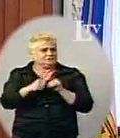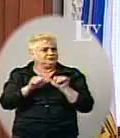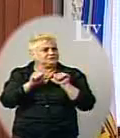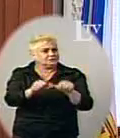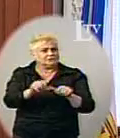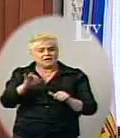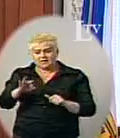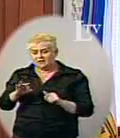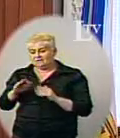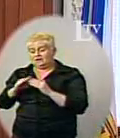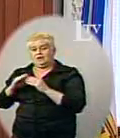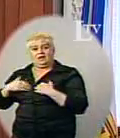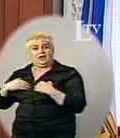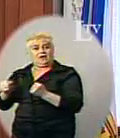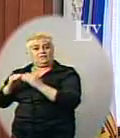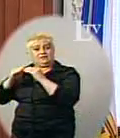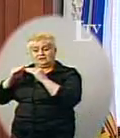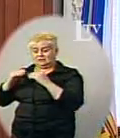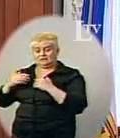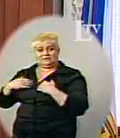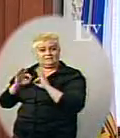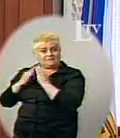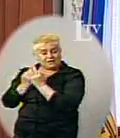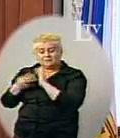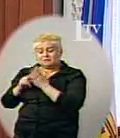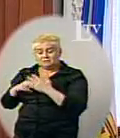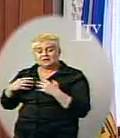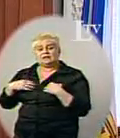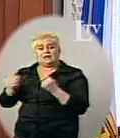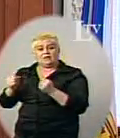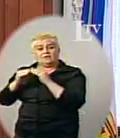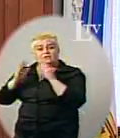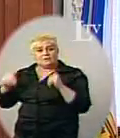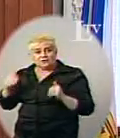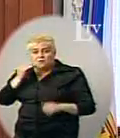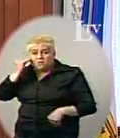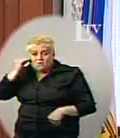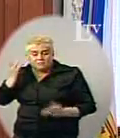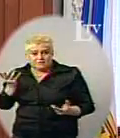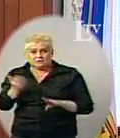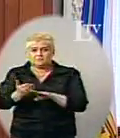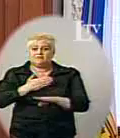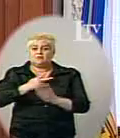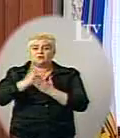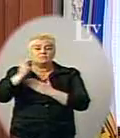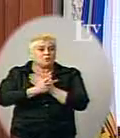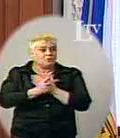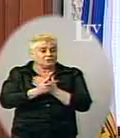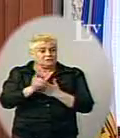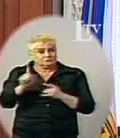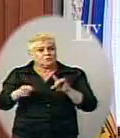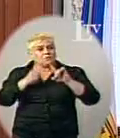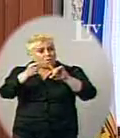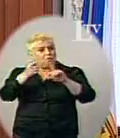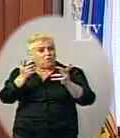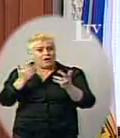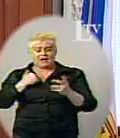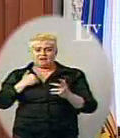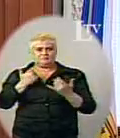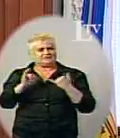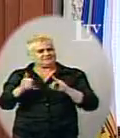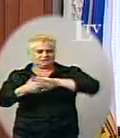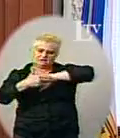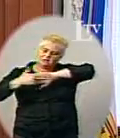homes. Historically, government housing programs, while well-intentioned, have had the unintended consequences